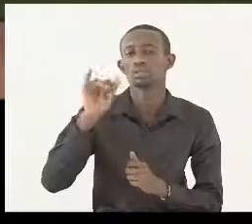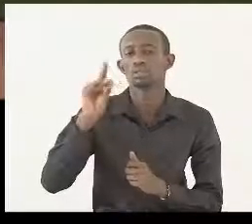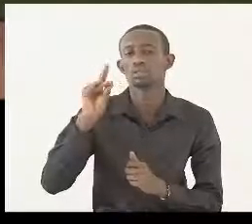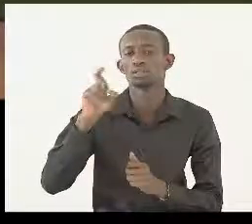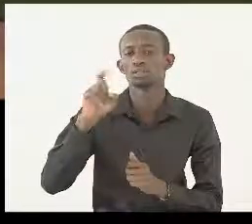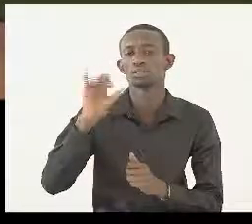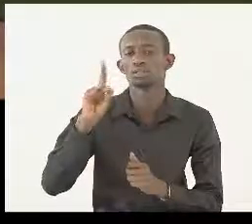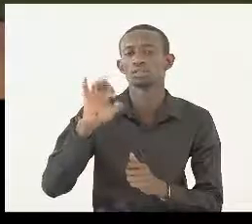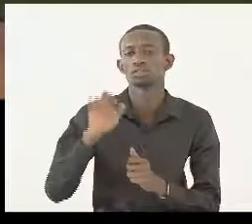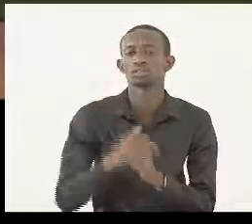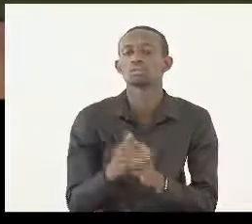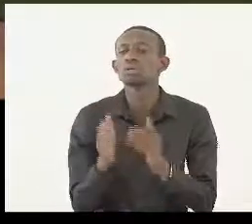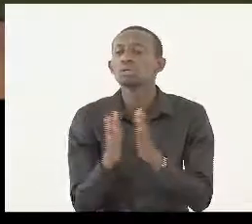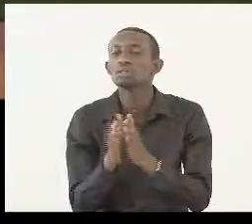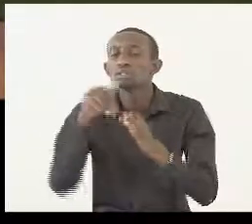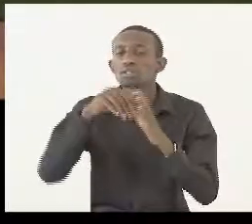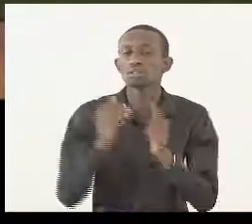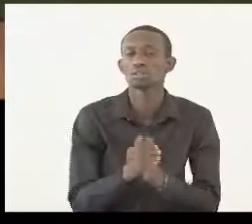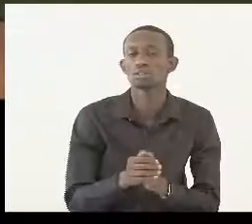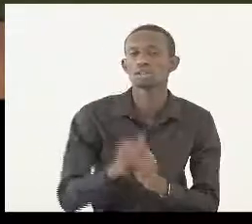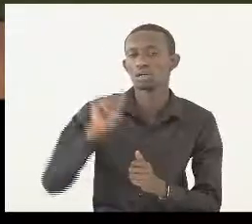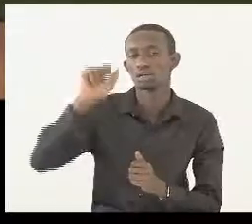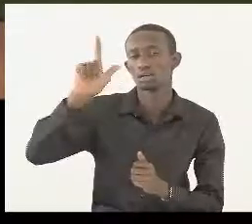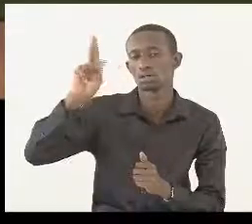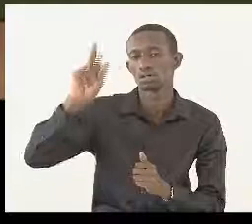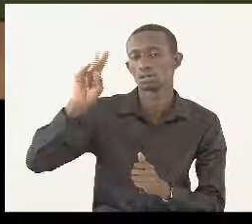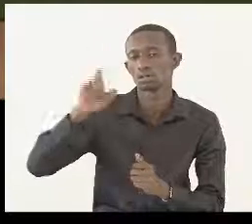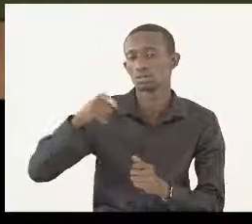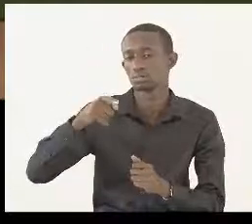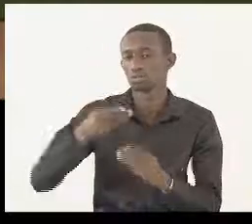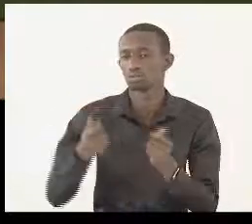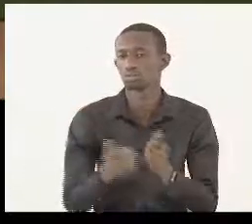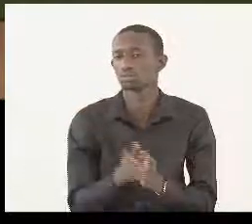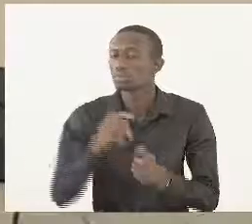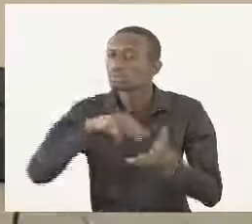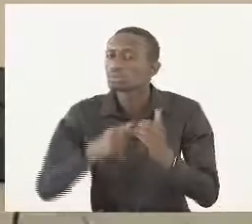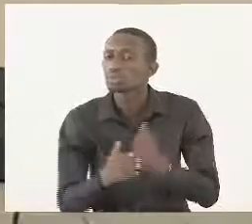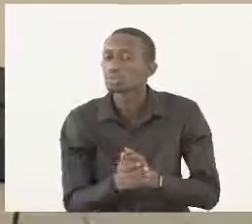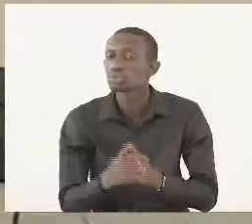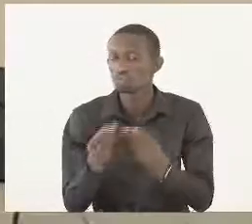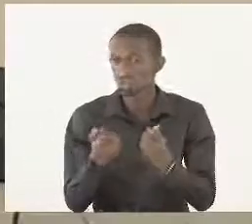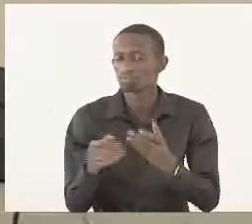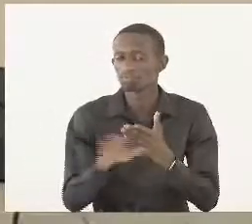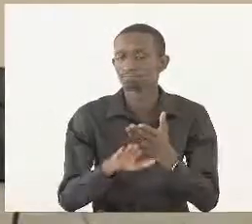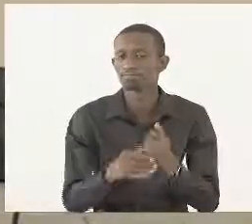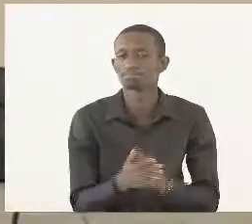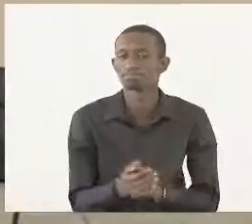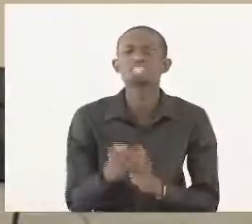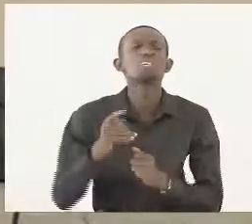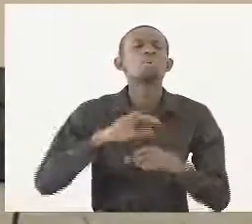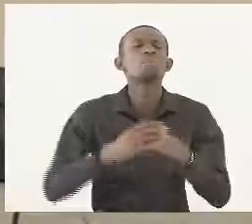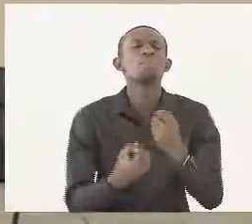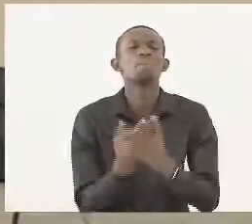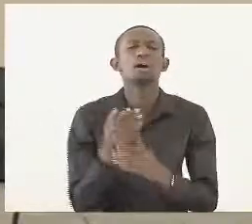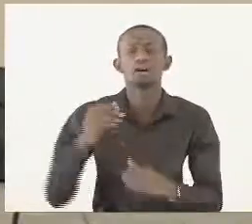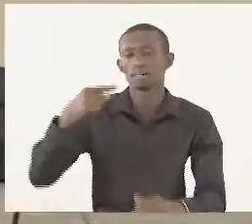an alkaline solution, to mean that the solution is basic. You remember the bases and acids. And we also produce